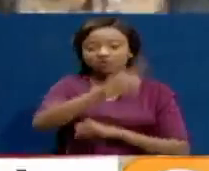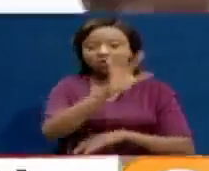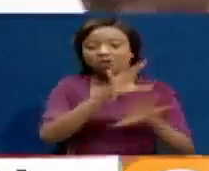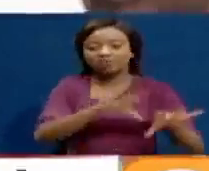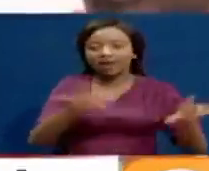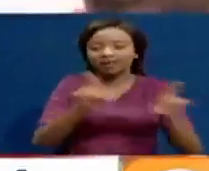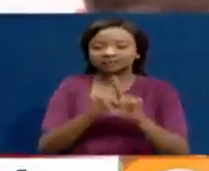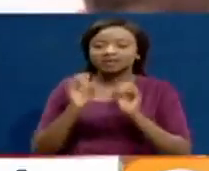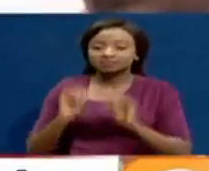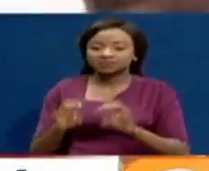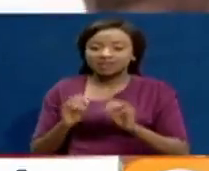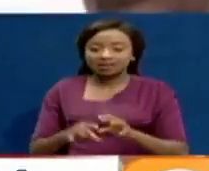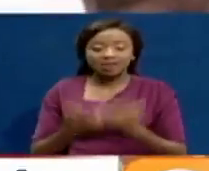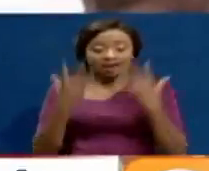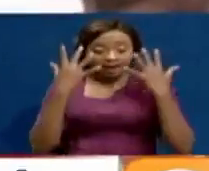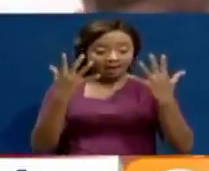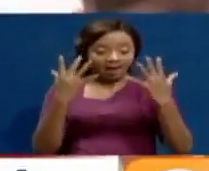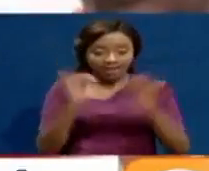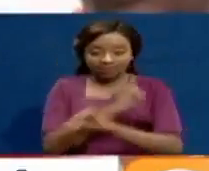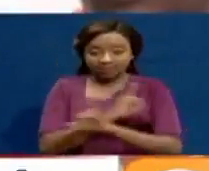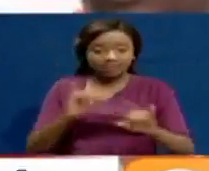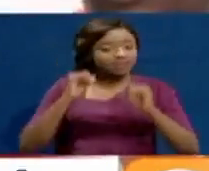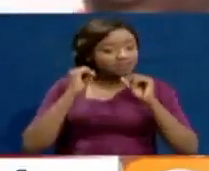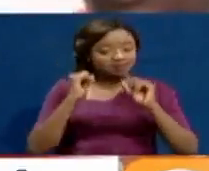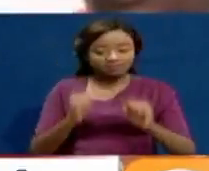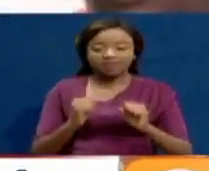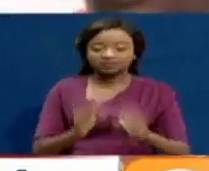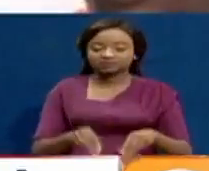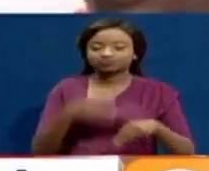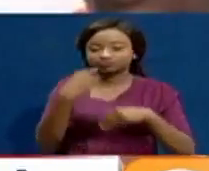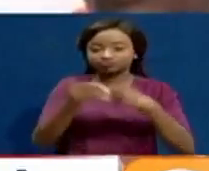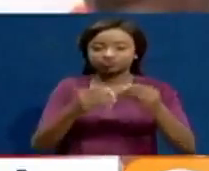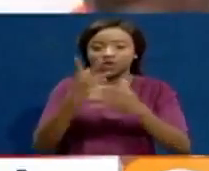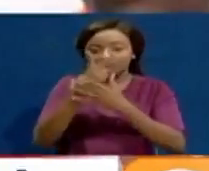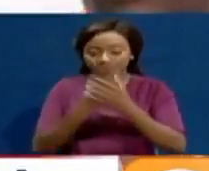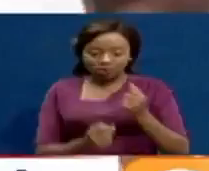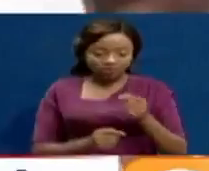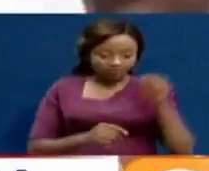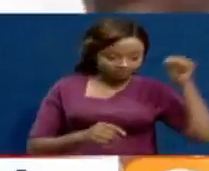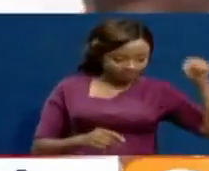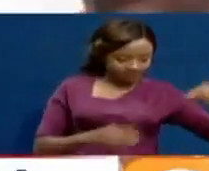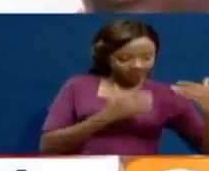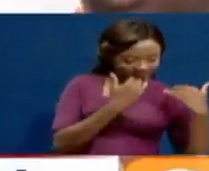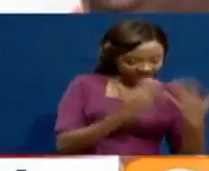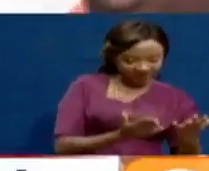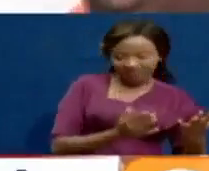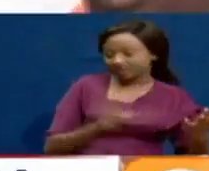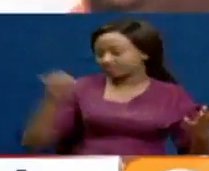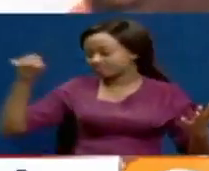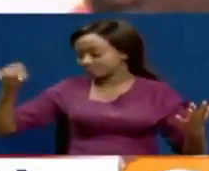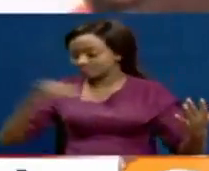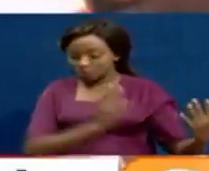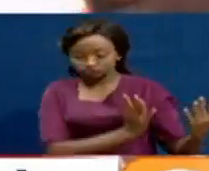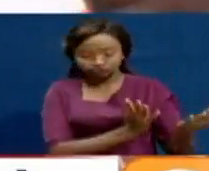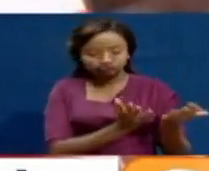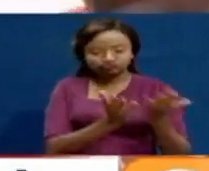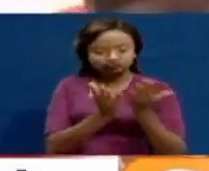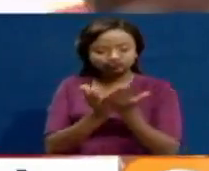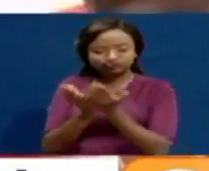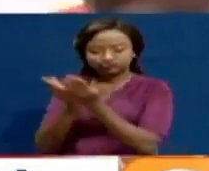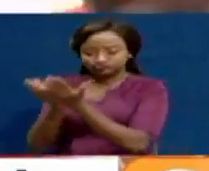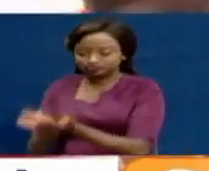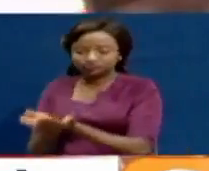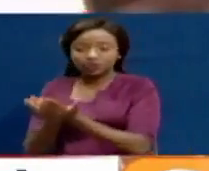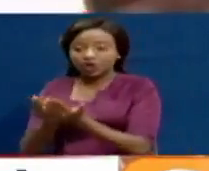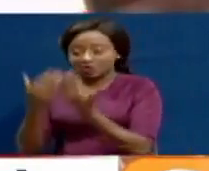slums. Hand washing provisions at both sides of the ferry, which will be enforced by the inspectorate